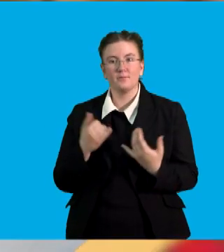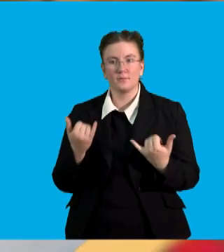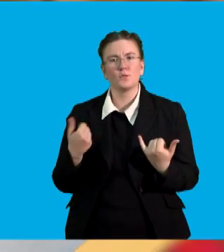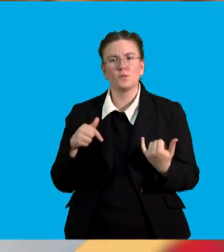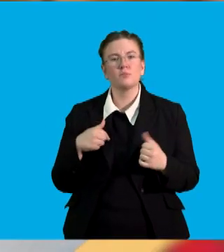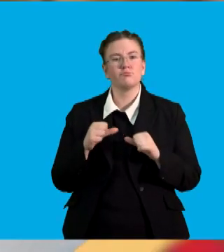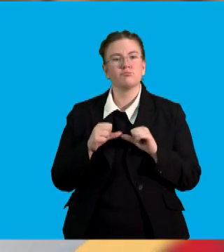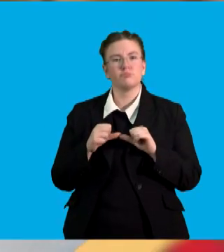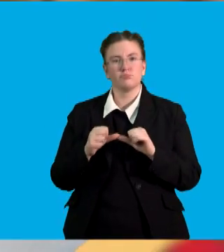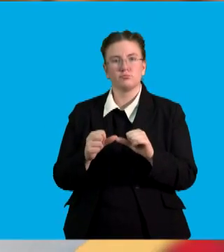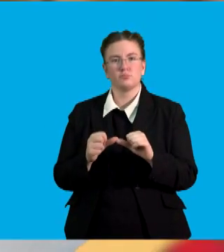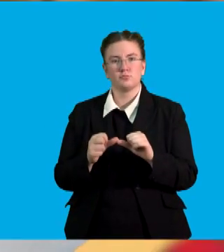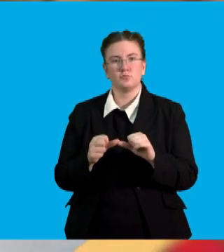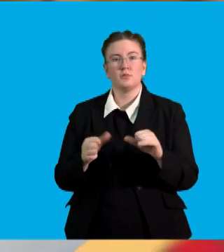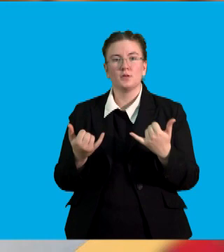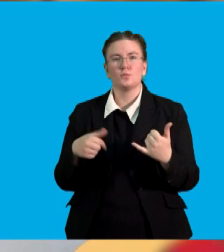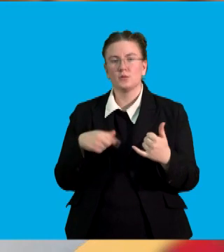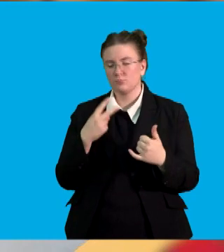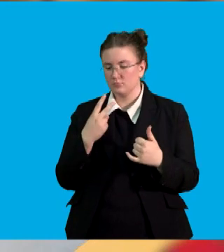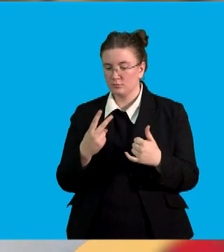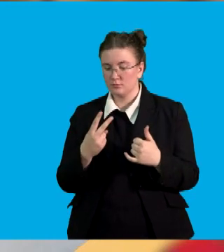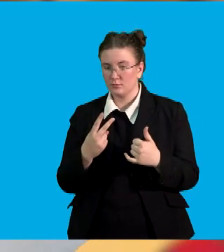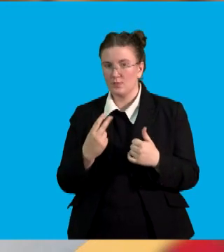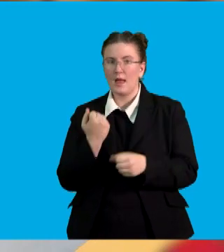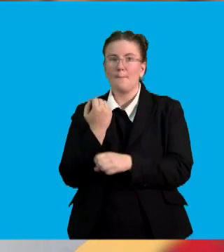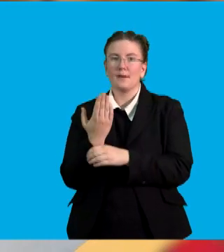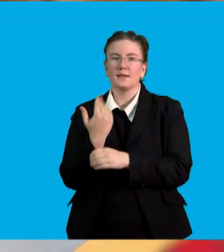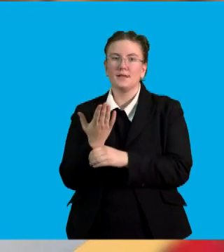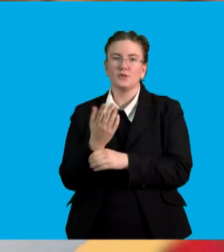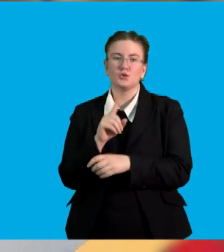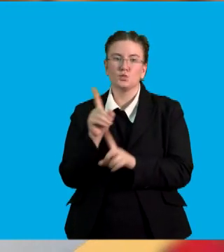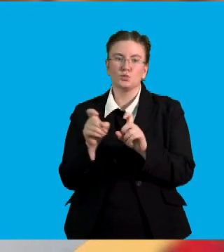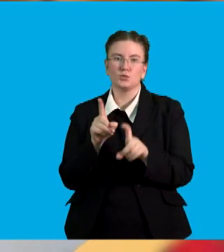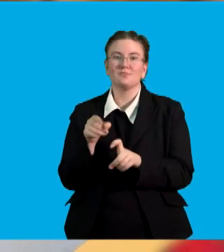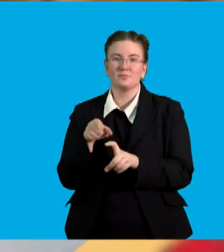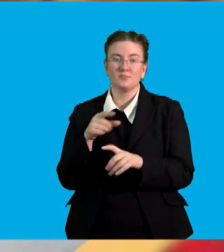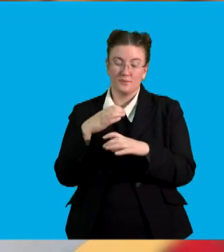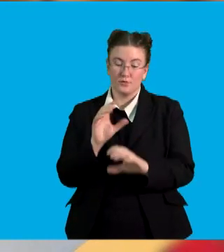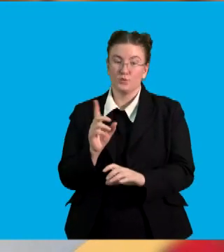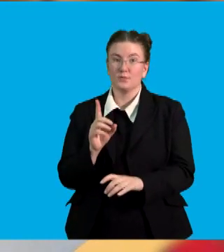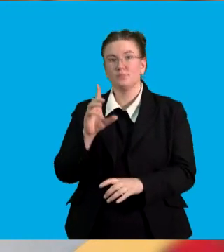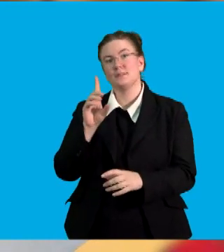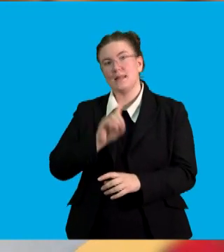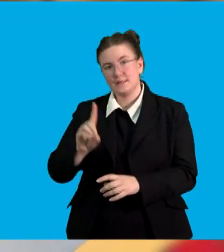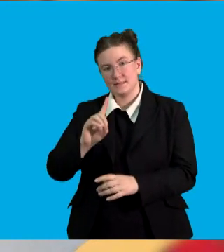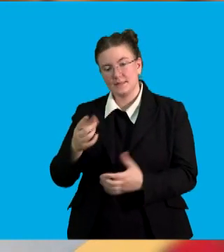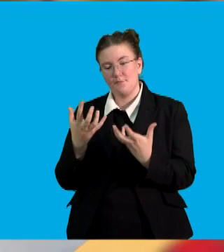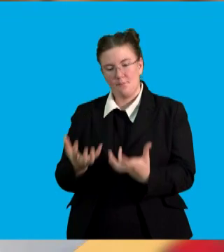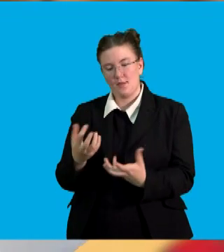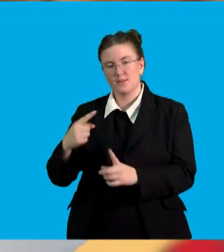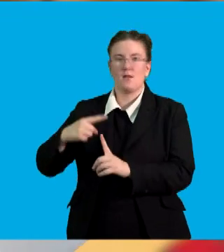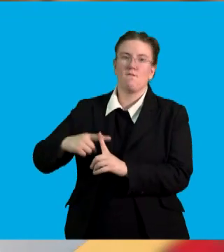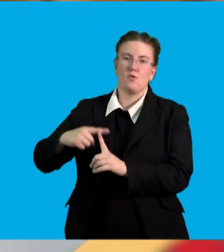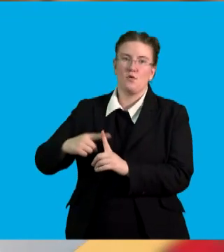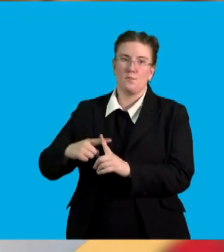Welcome back from a short break. So now let's continue. So now we're going to be looking at our application questions, and they are still based on the density, mass,